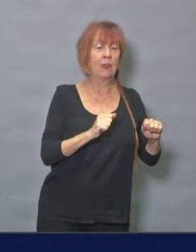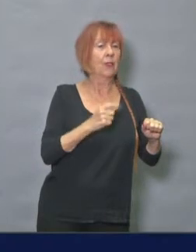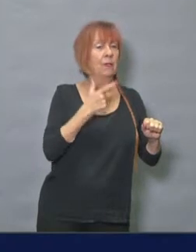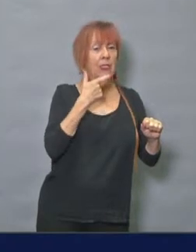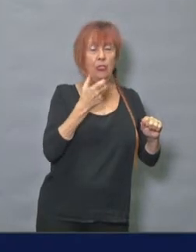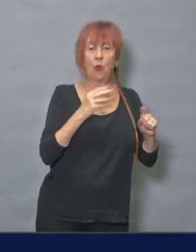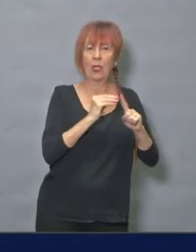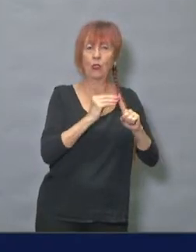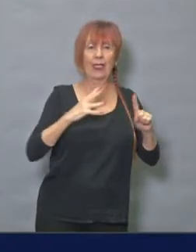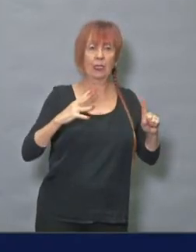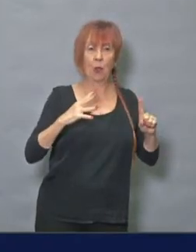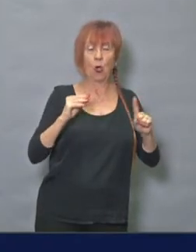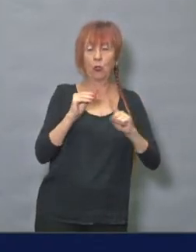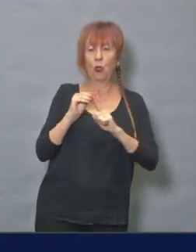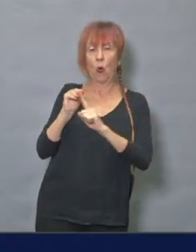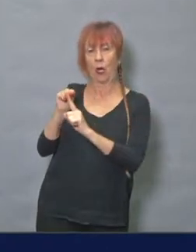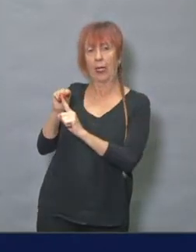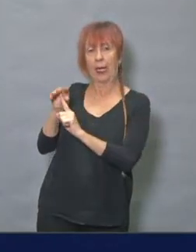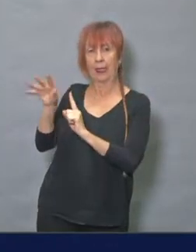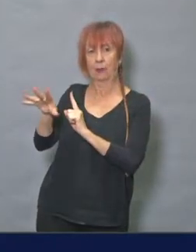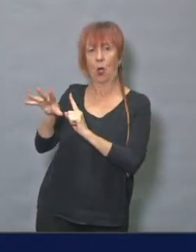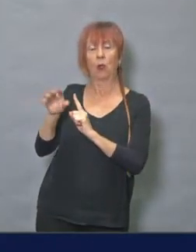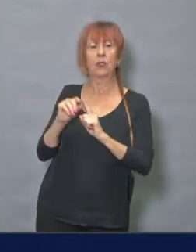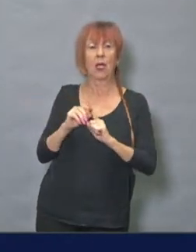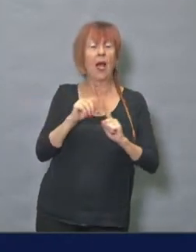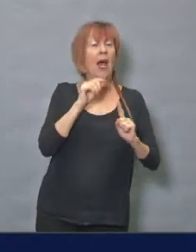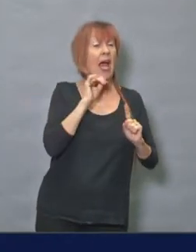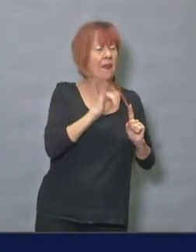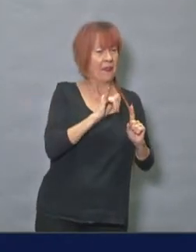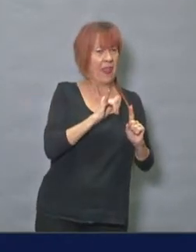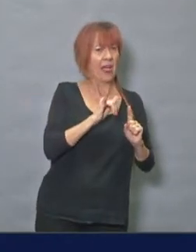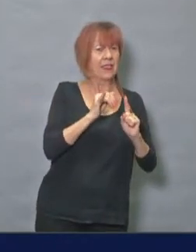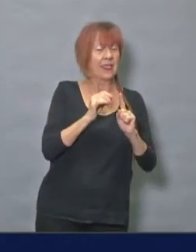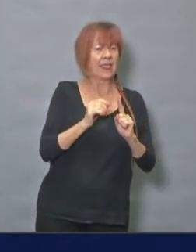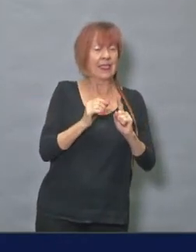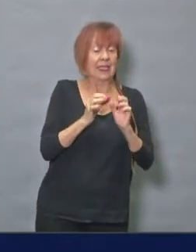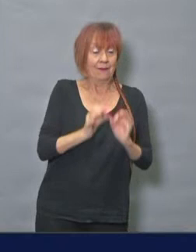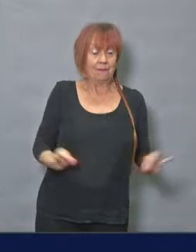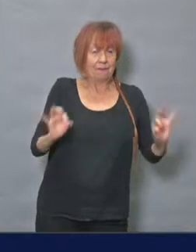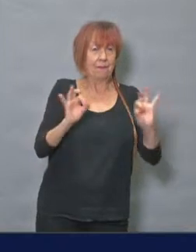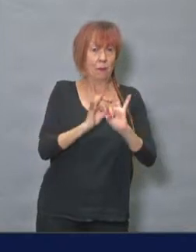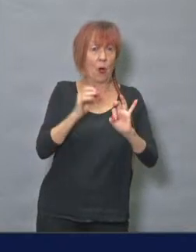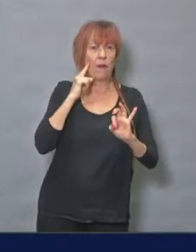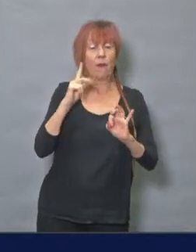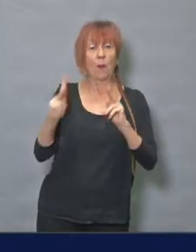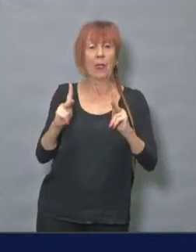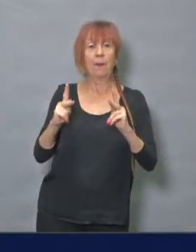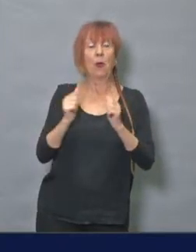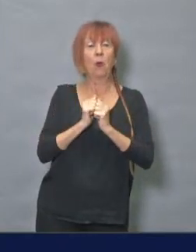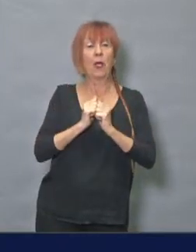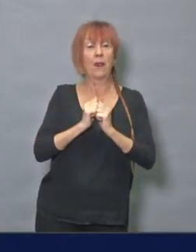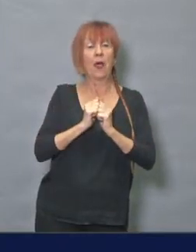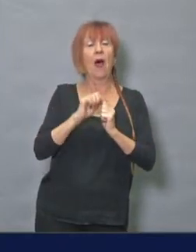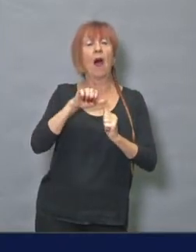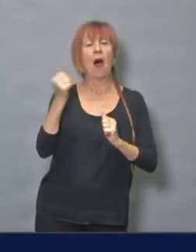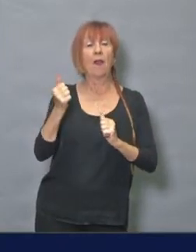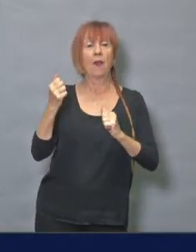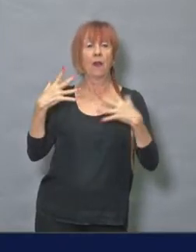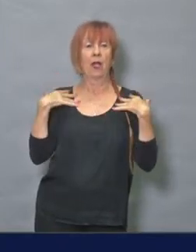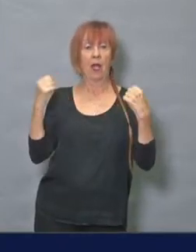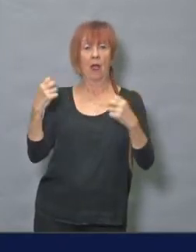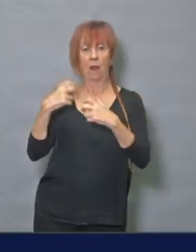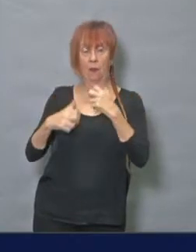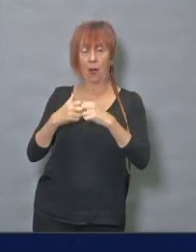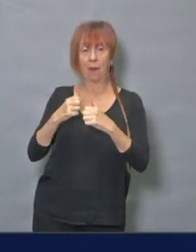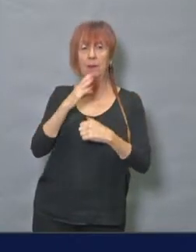exposing others. This is particularly true for those with underlying health conditions and those who are older. Take the next